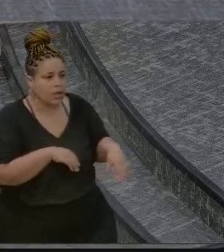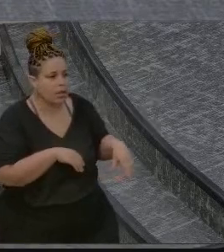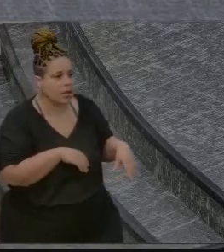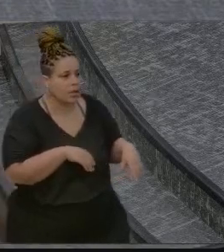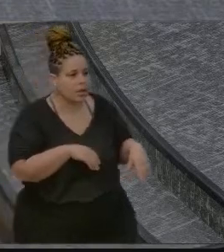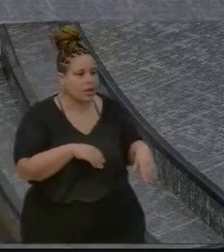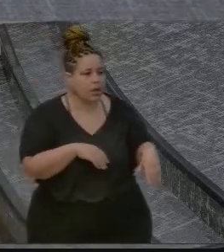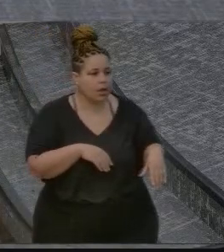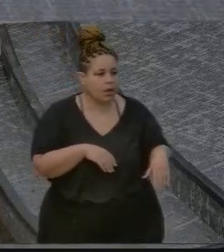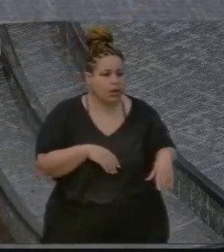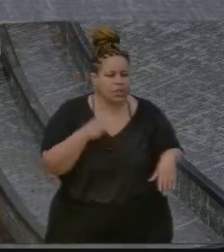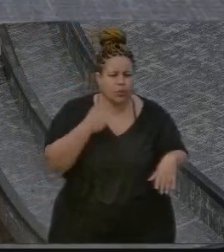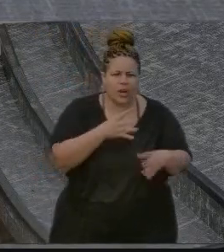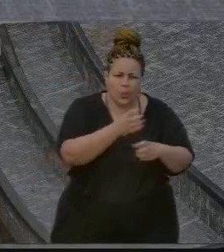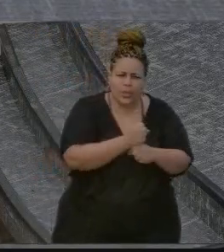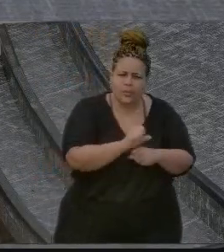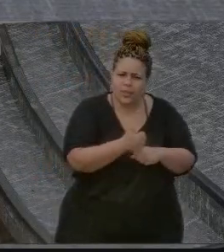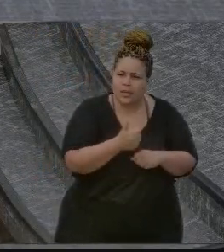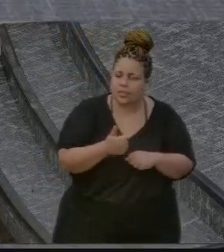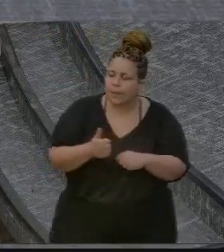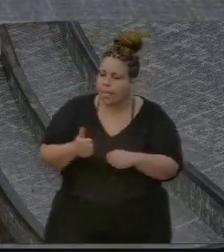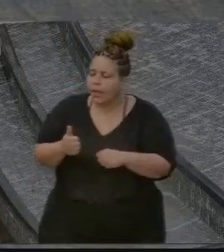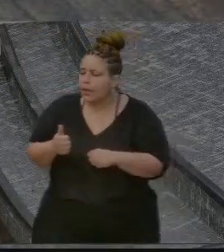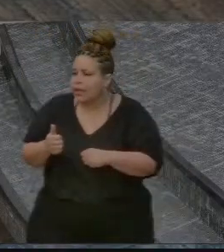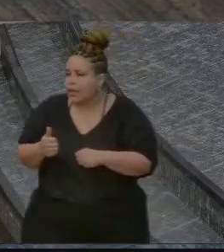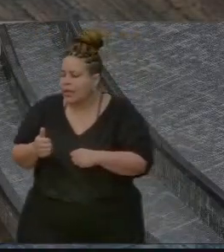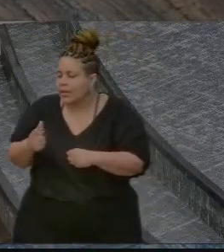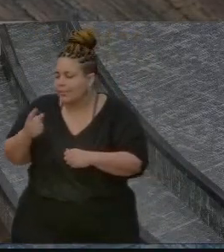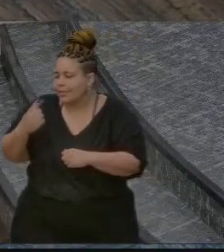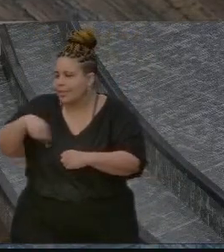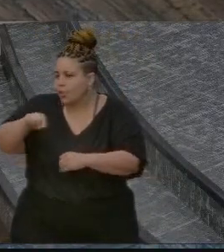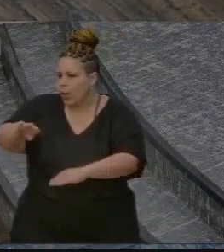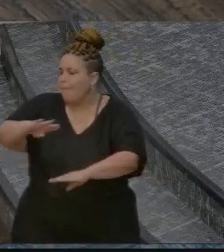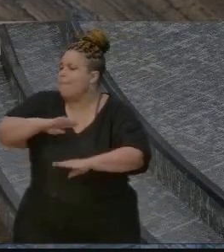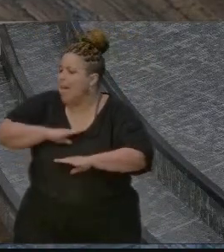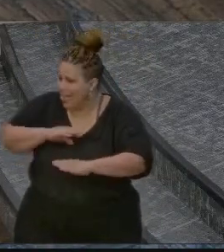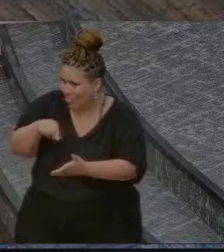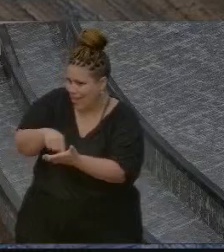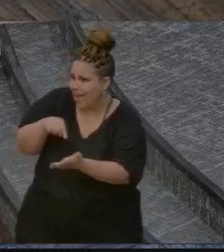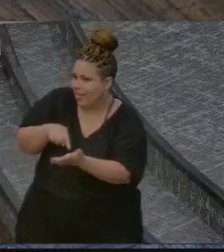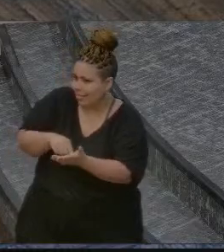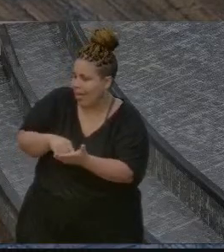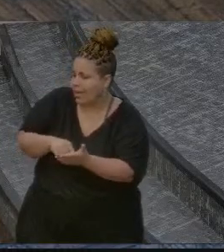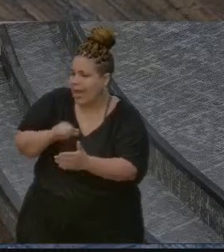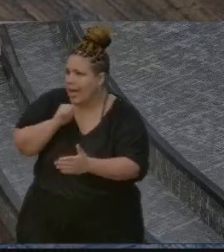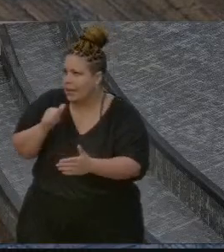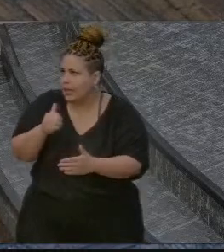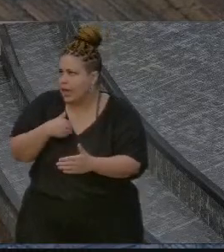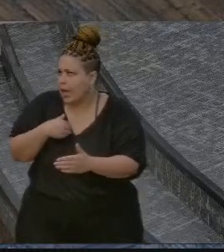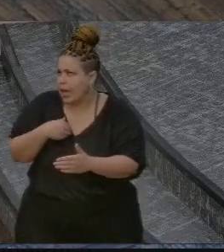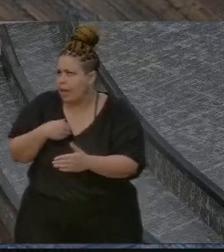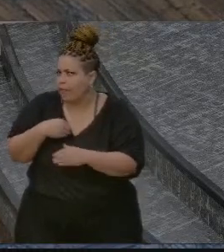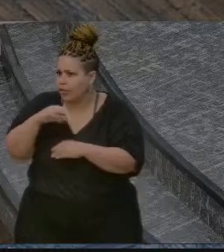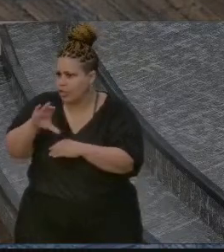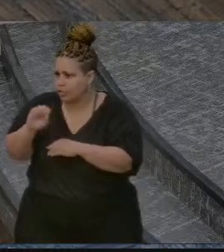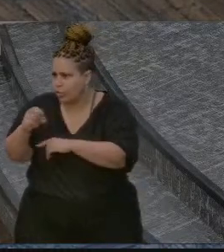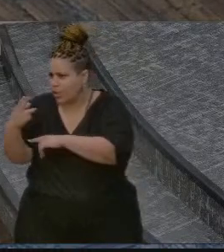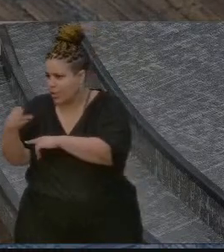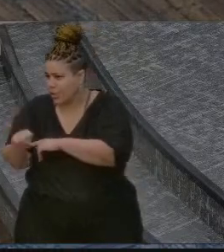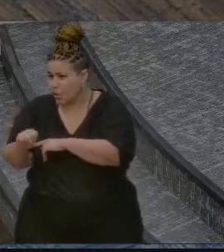those projects in the time frame. We didn't do Cedar. I would have to have Cedar done by June of this year.